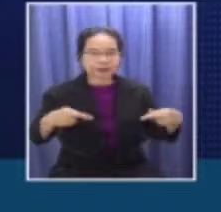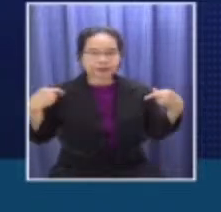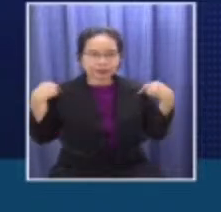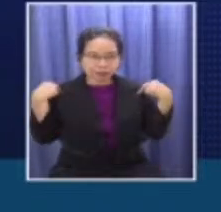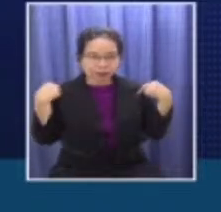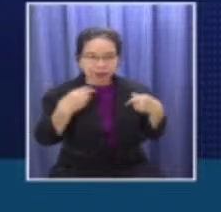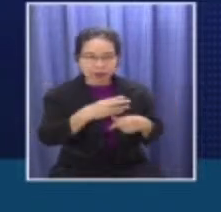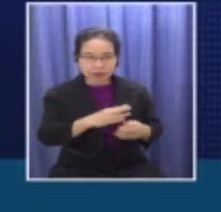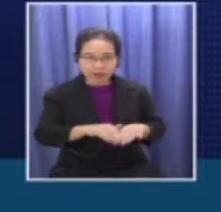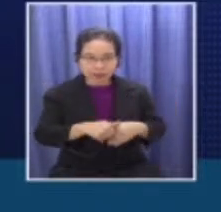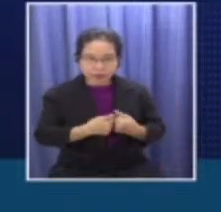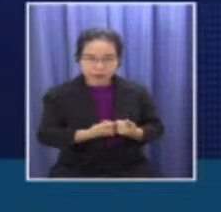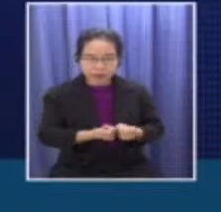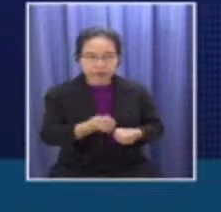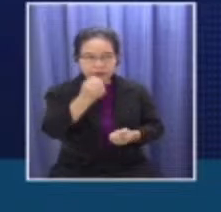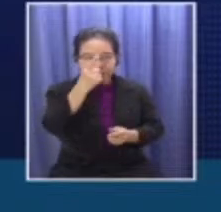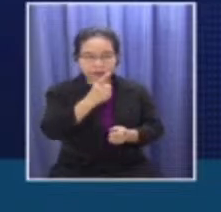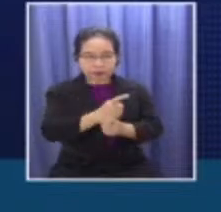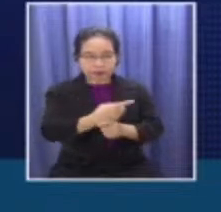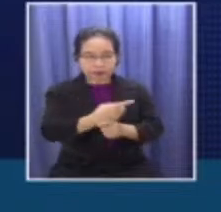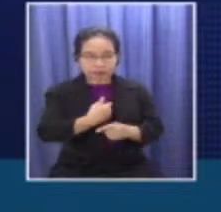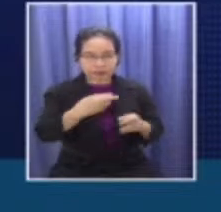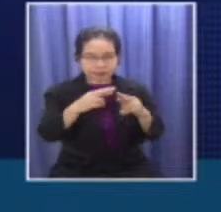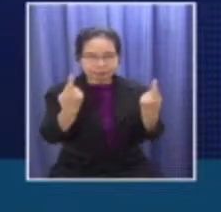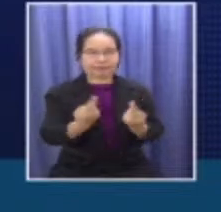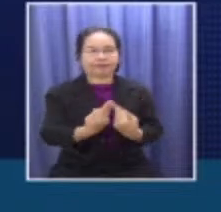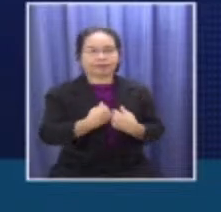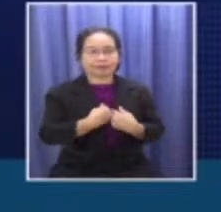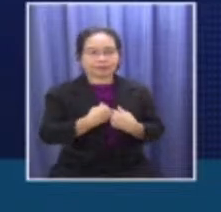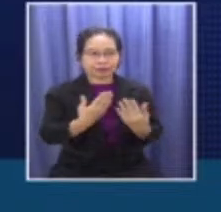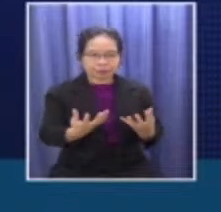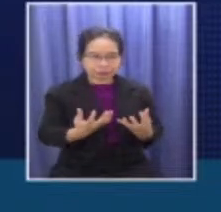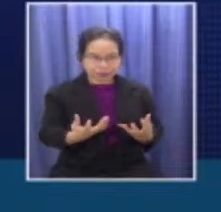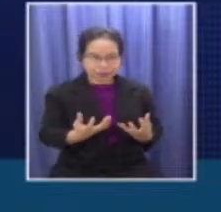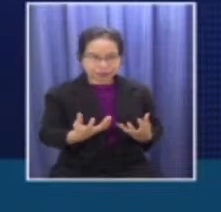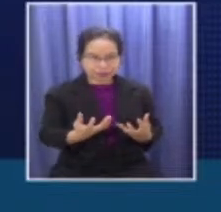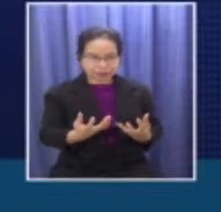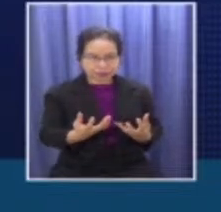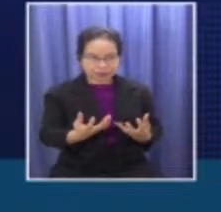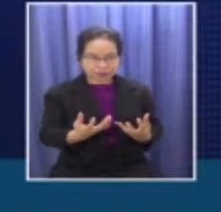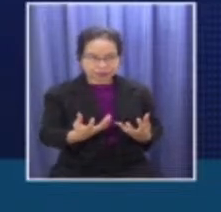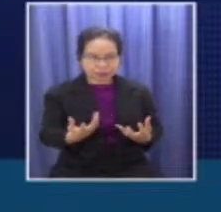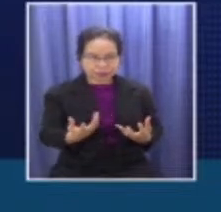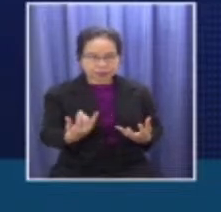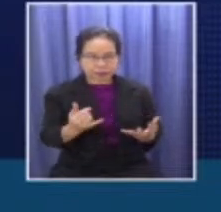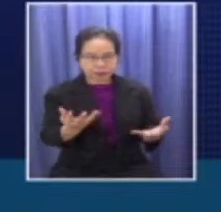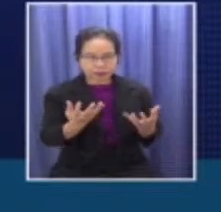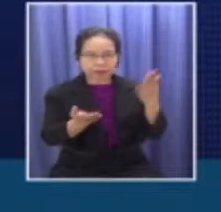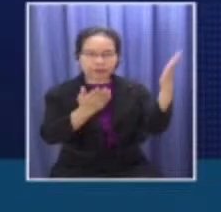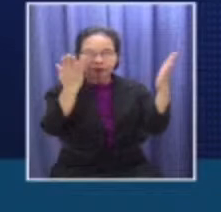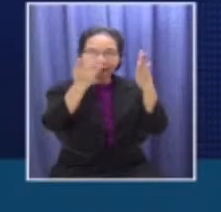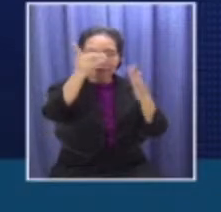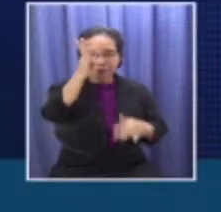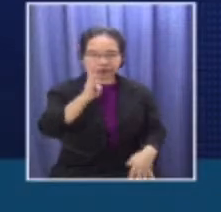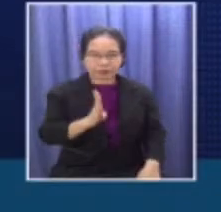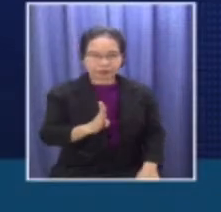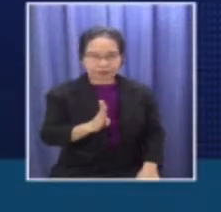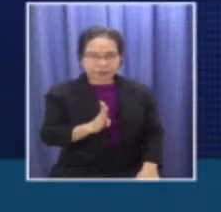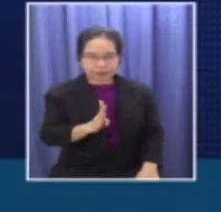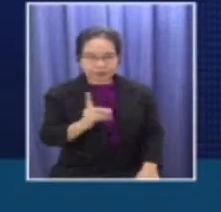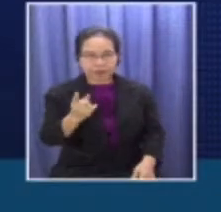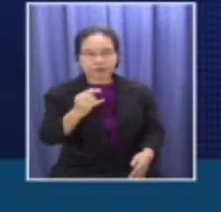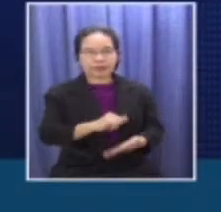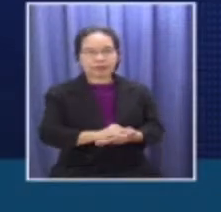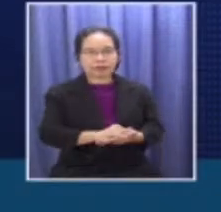who comes to the Lord will be accepted by him? How about my siblings, my relatives? I'd like also, they also would